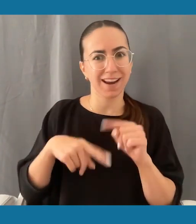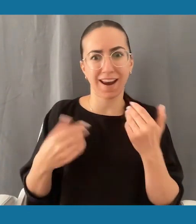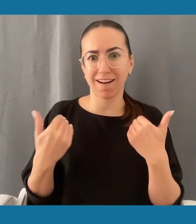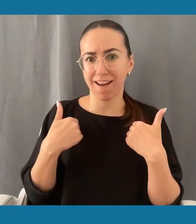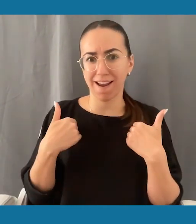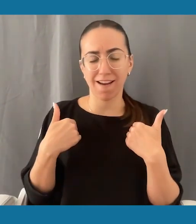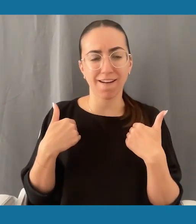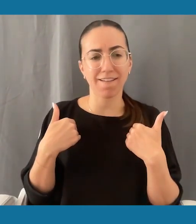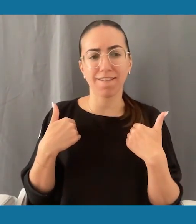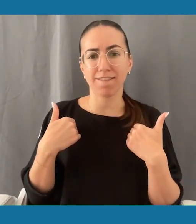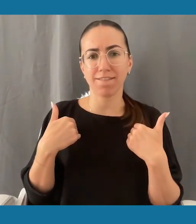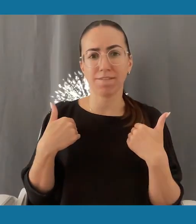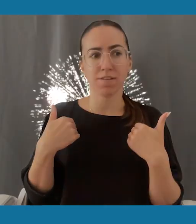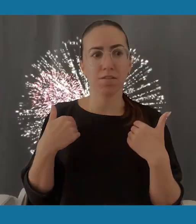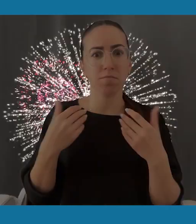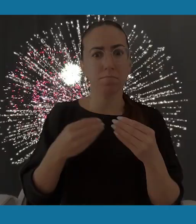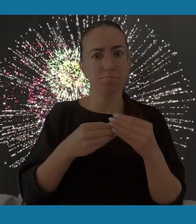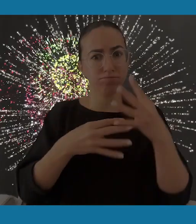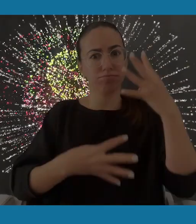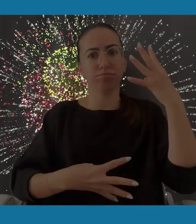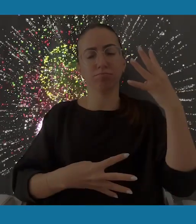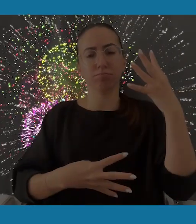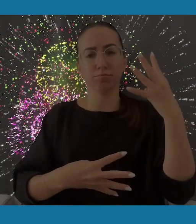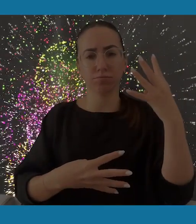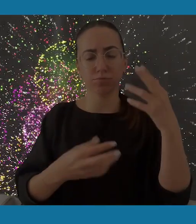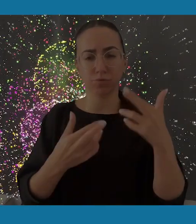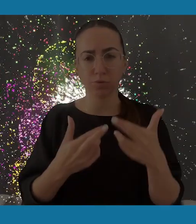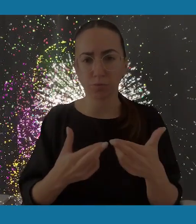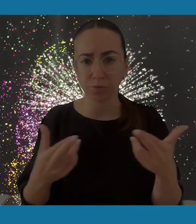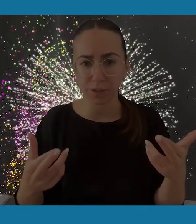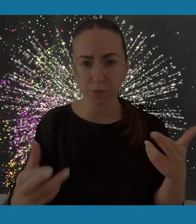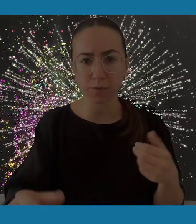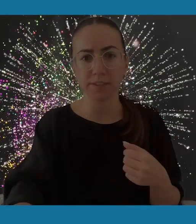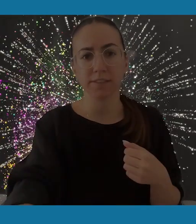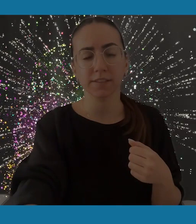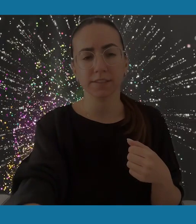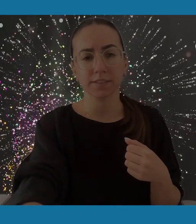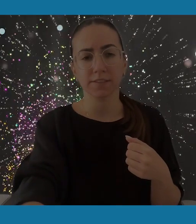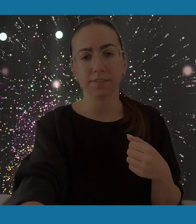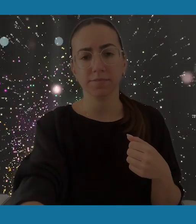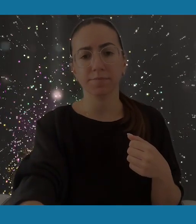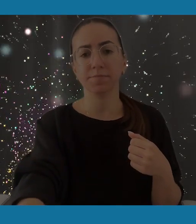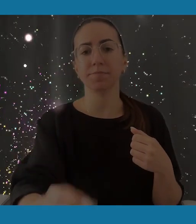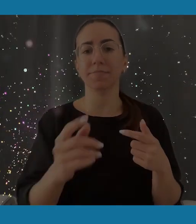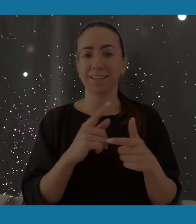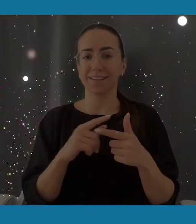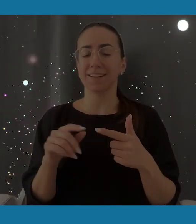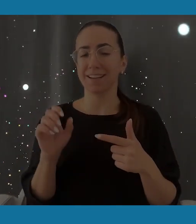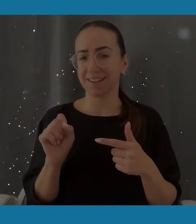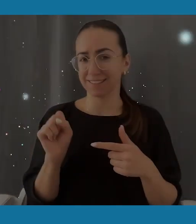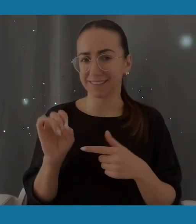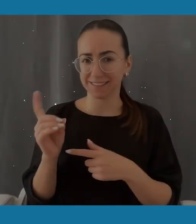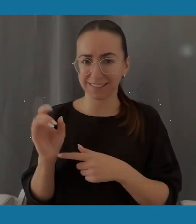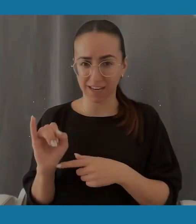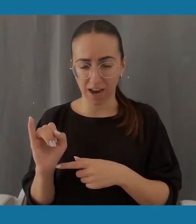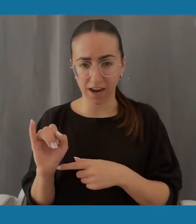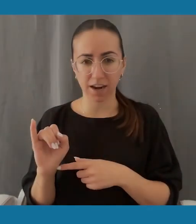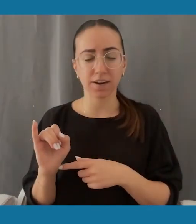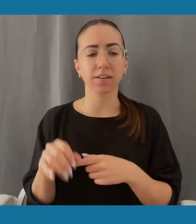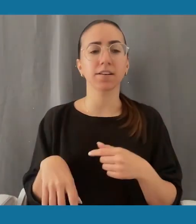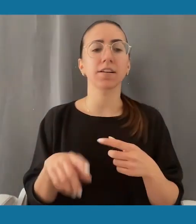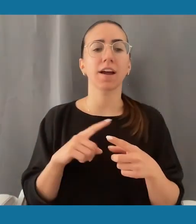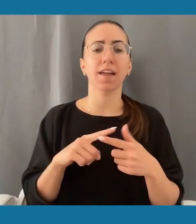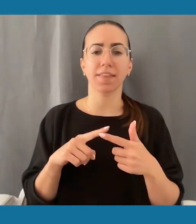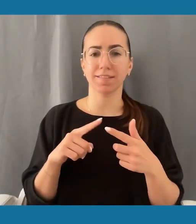than a certain amount of resources and or income. The difference between SSDI on the top of the slide and SSI